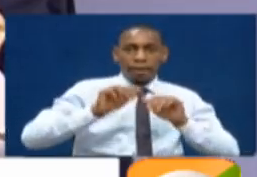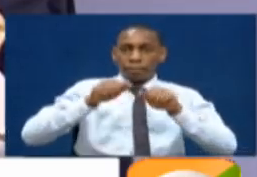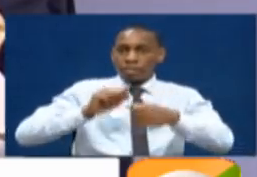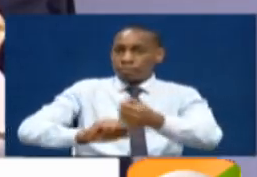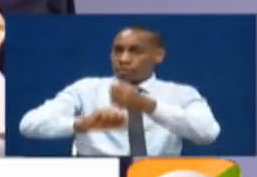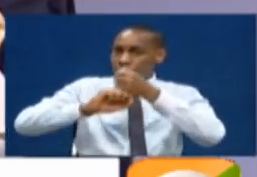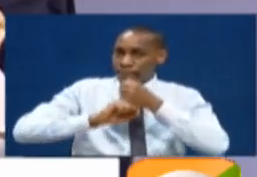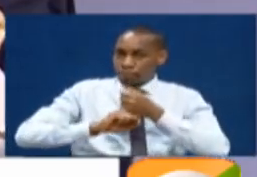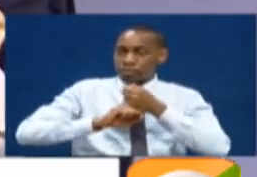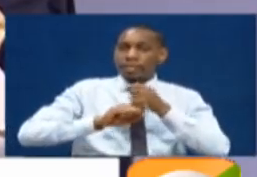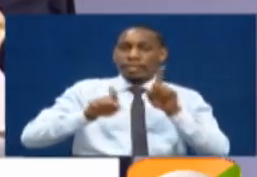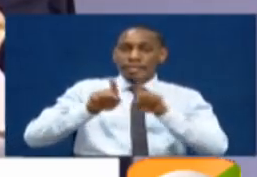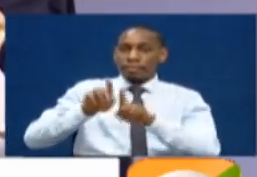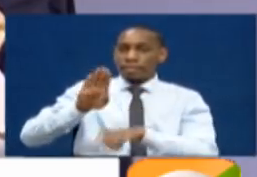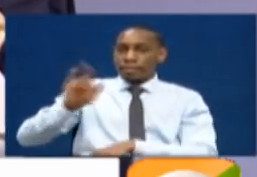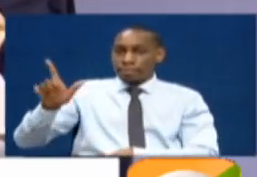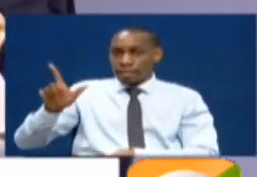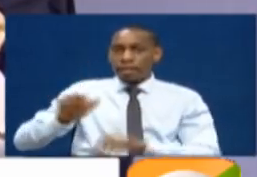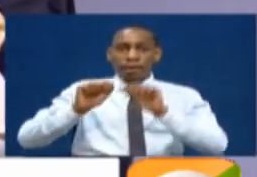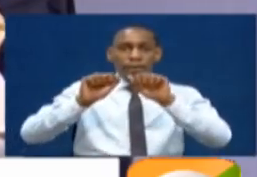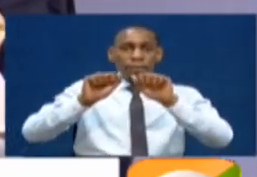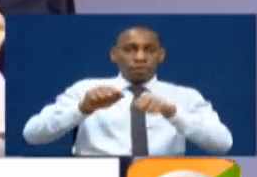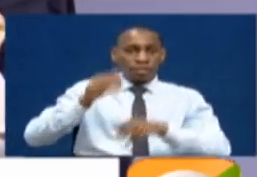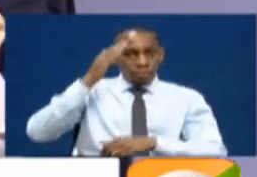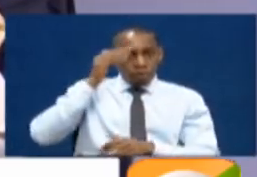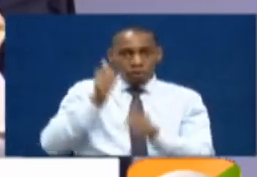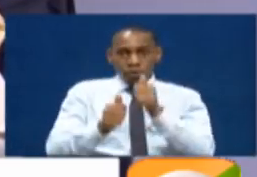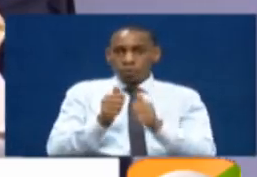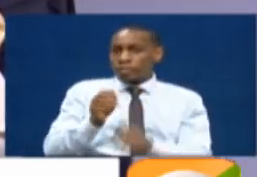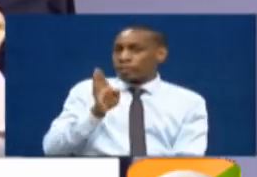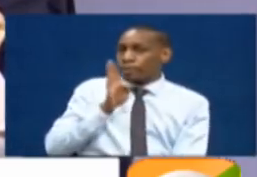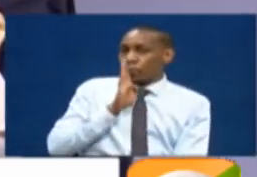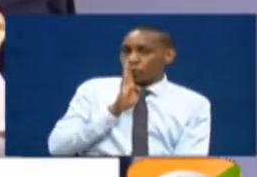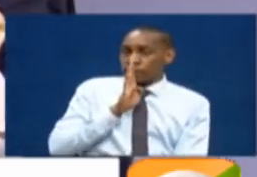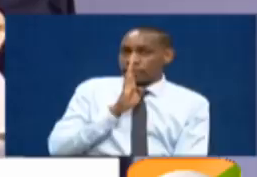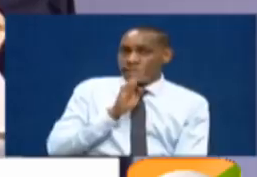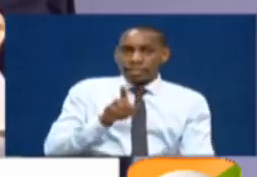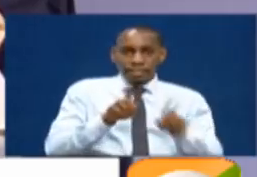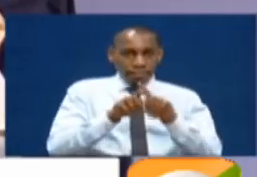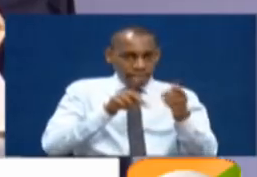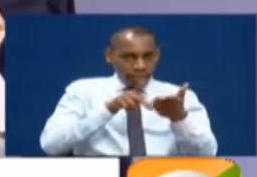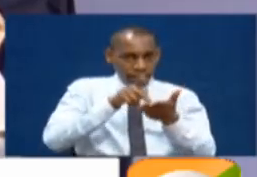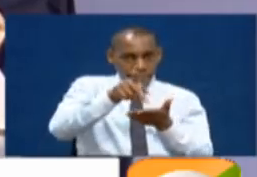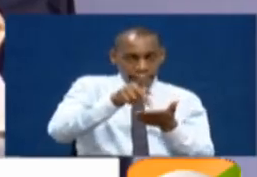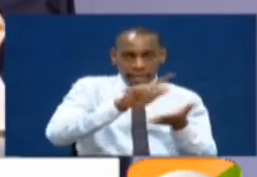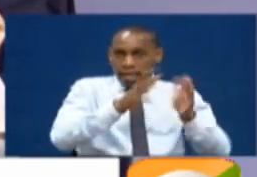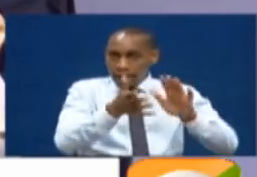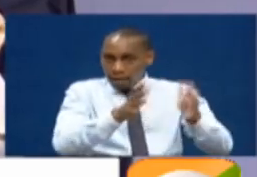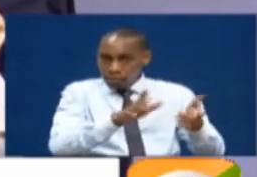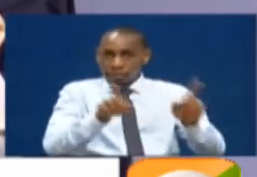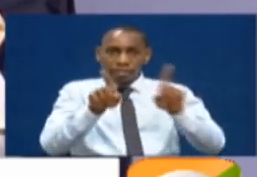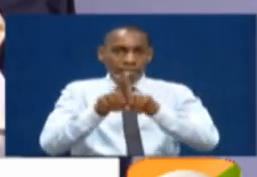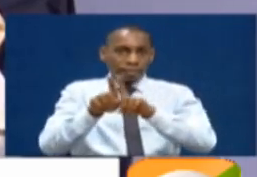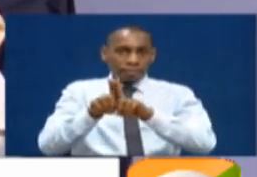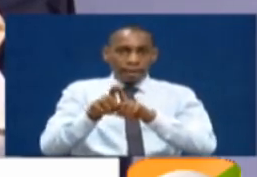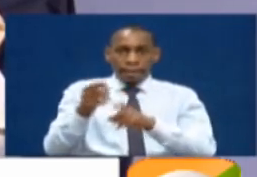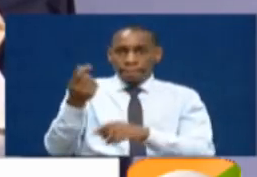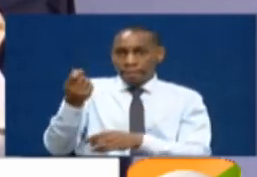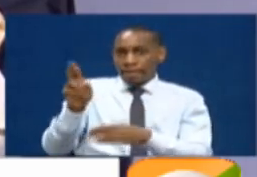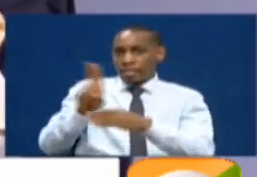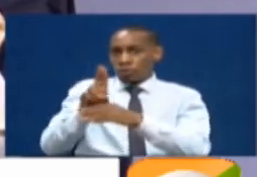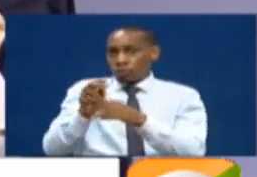support this so that we can know what debts we engage in, what are the repayment modalities, what was the money used